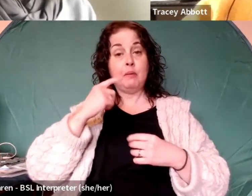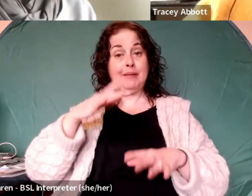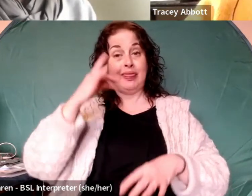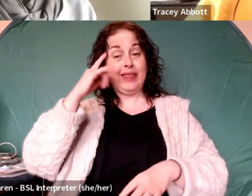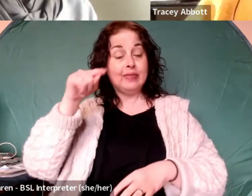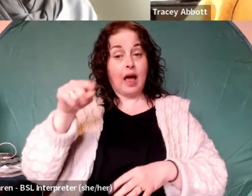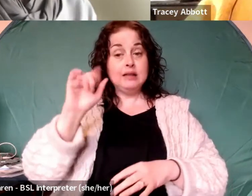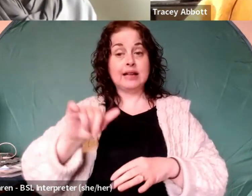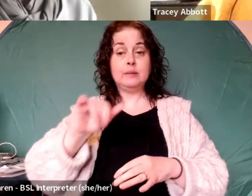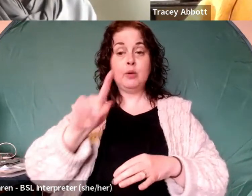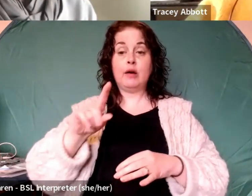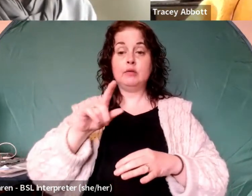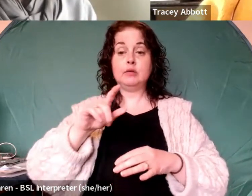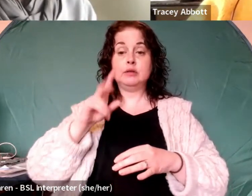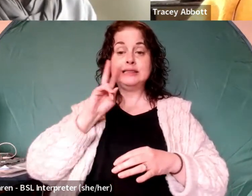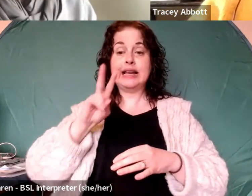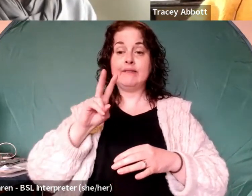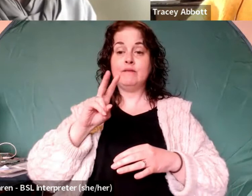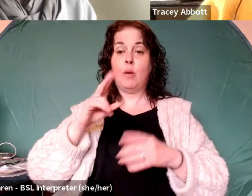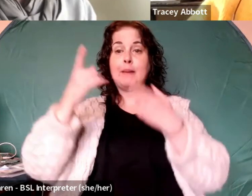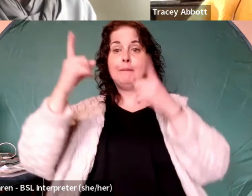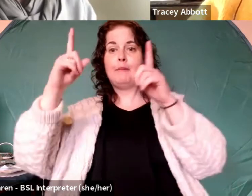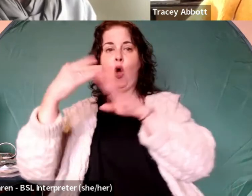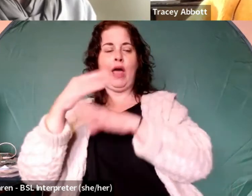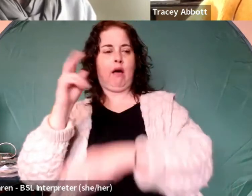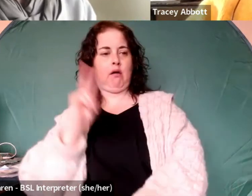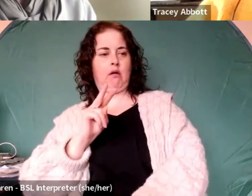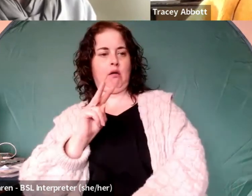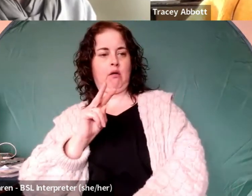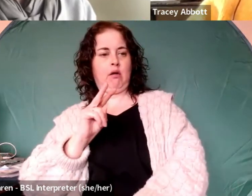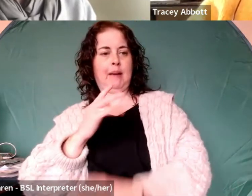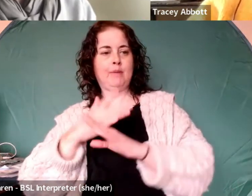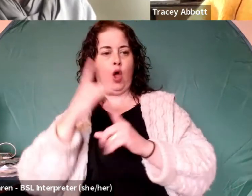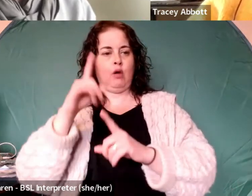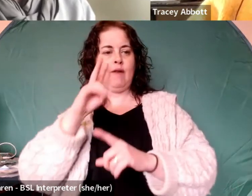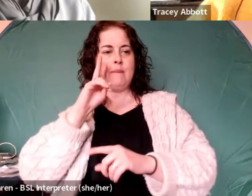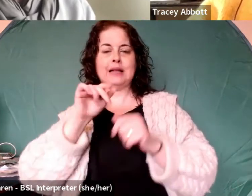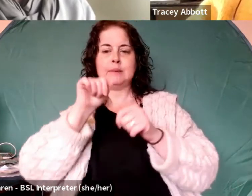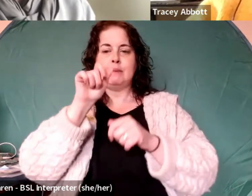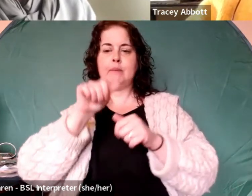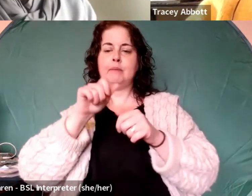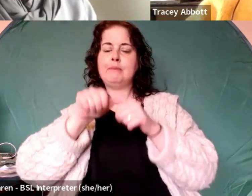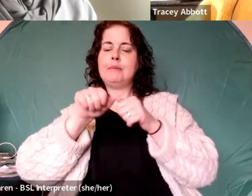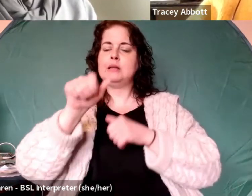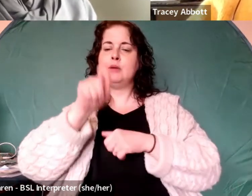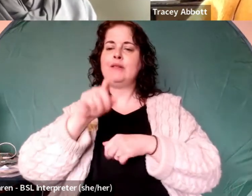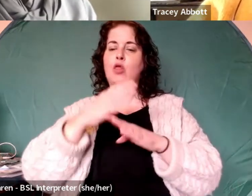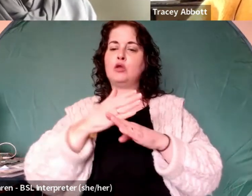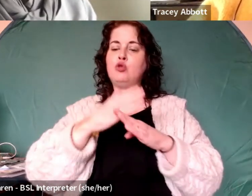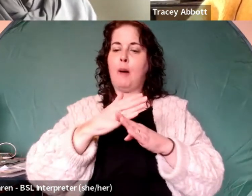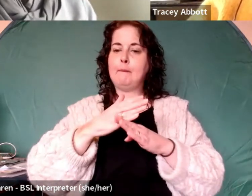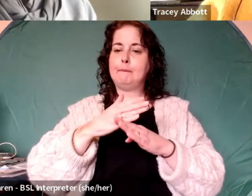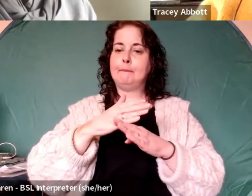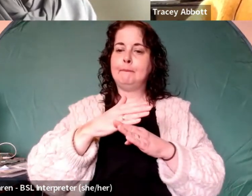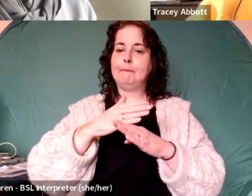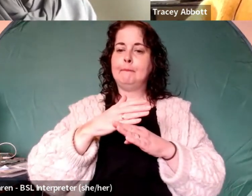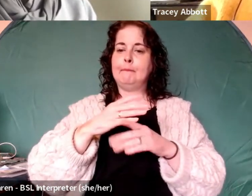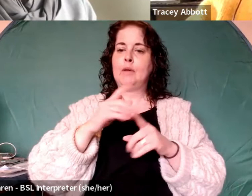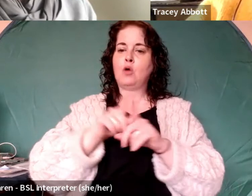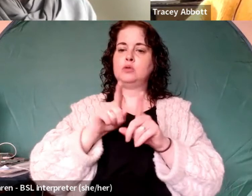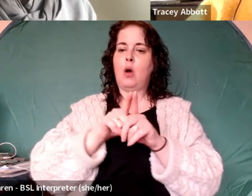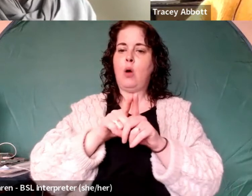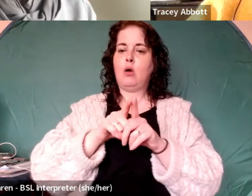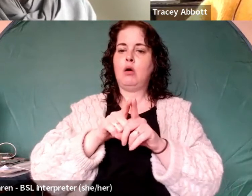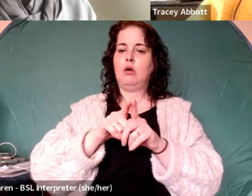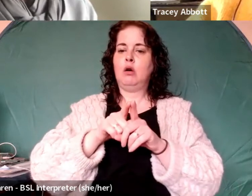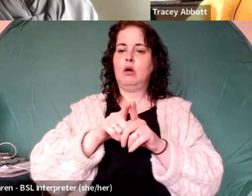but actually you have to see it from an employer's perspective. And the employer is always going to look for the best person for the job. And also there's something very demeaning about